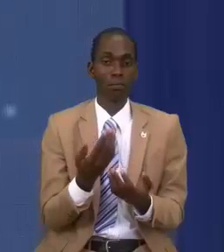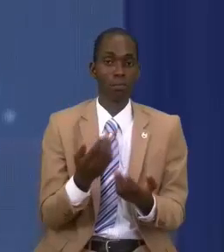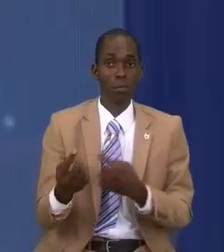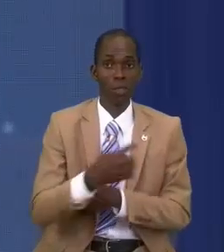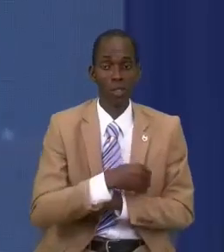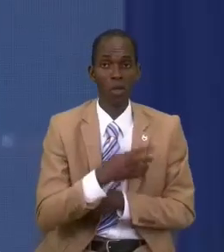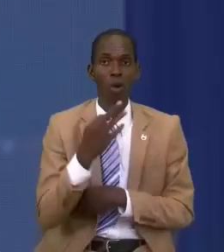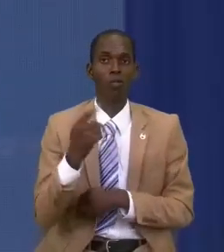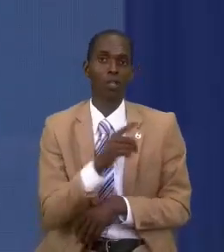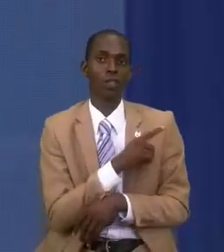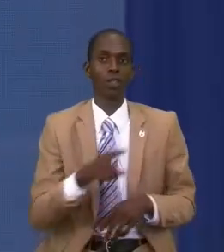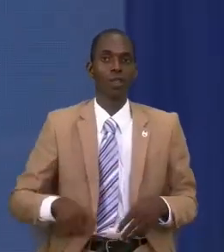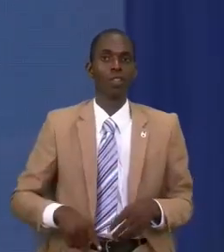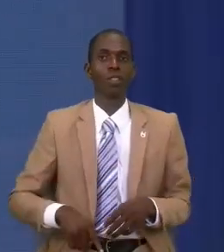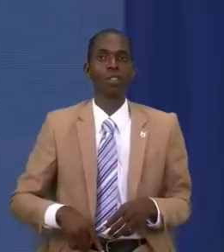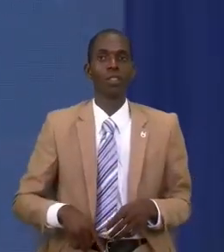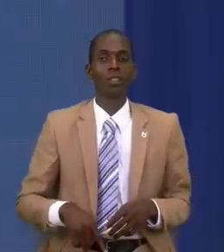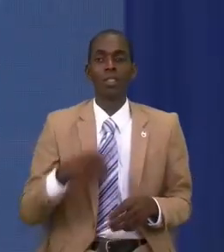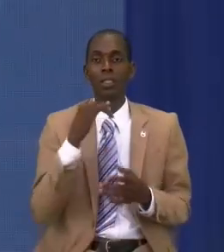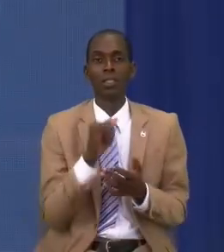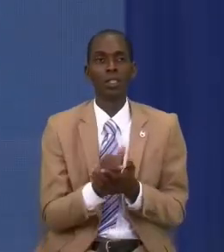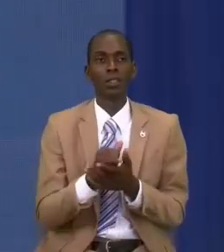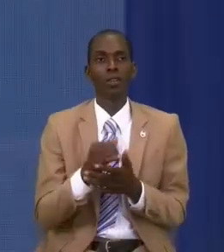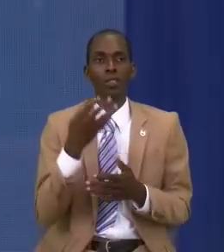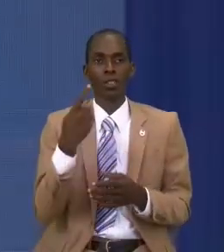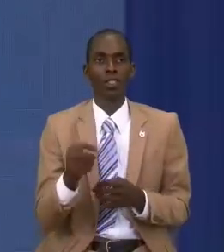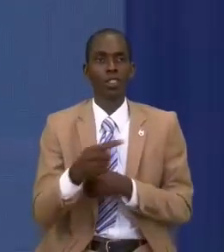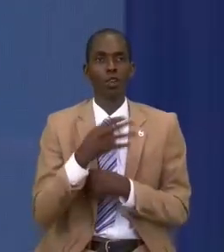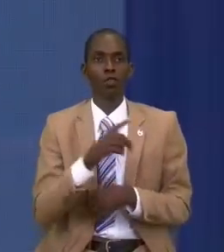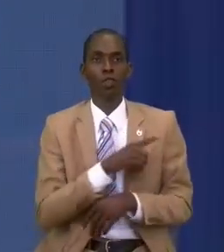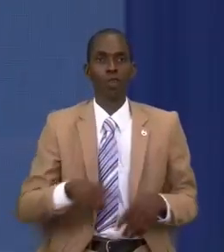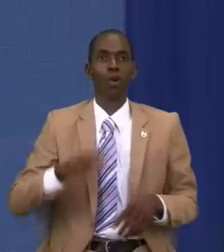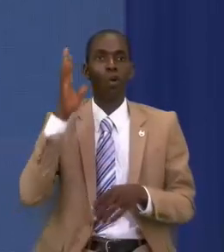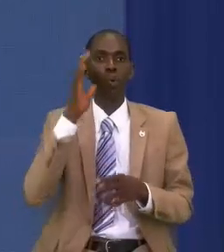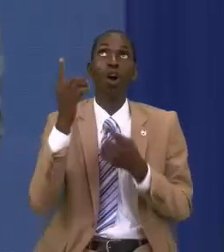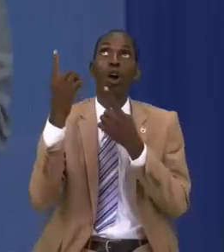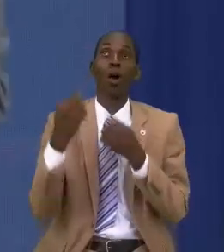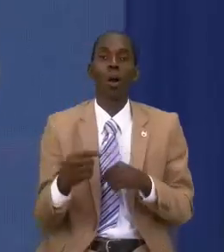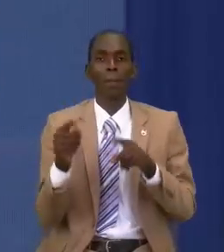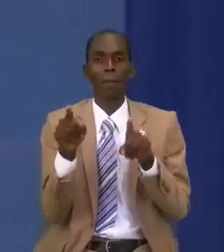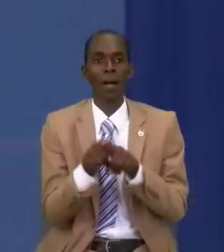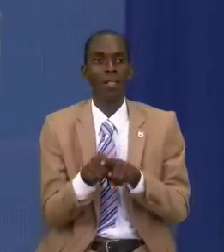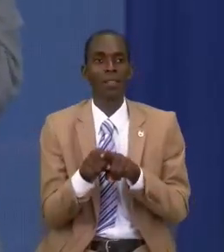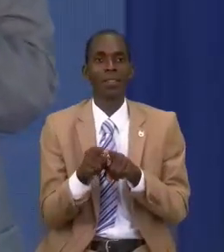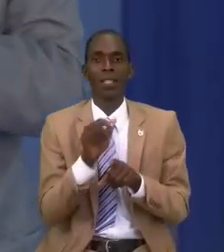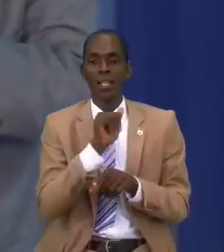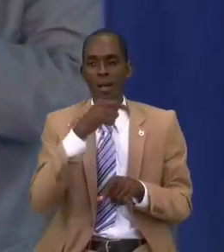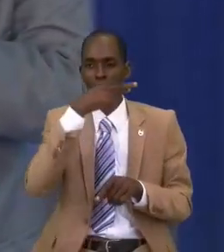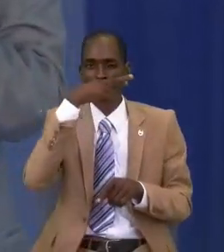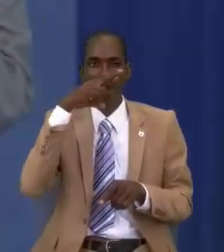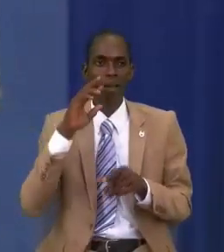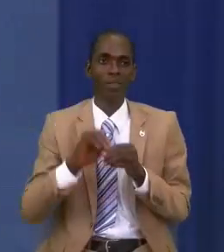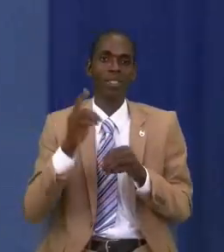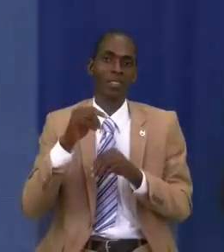the Lord will come as a thief in the night. It says, in the